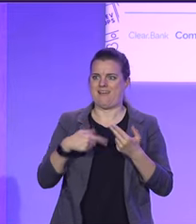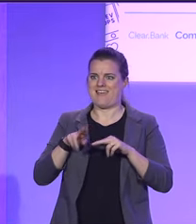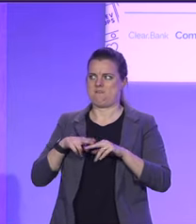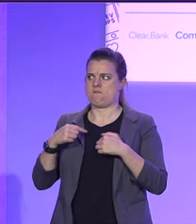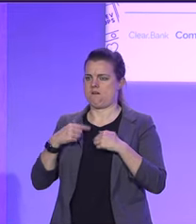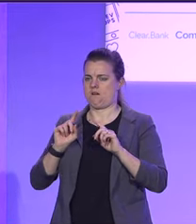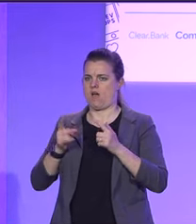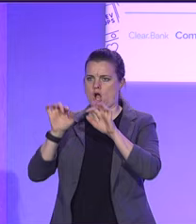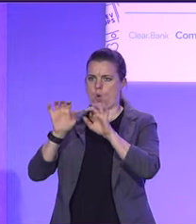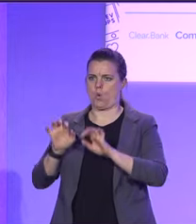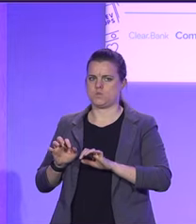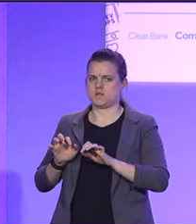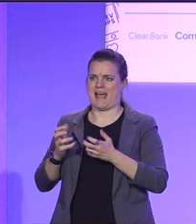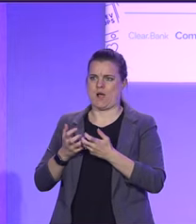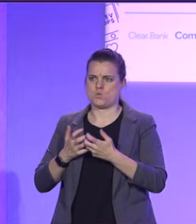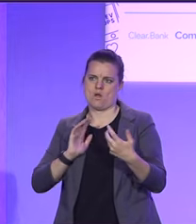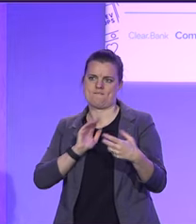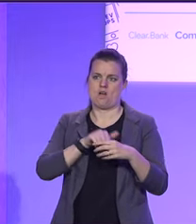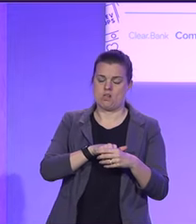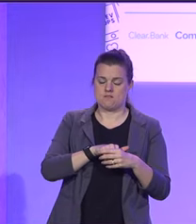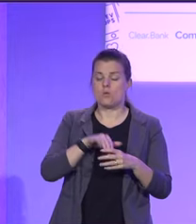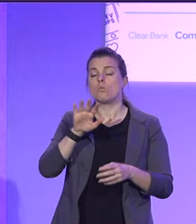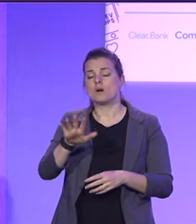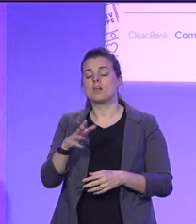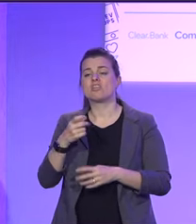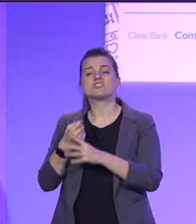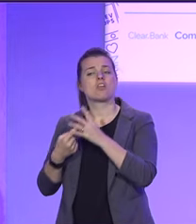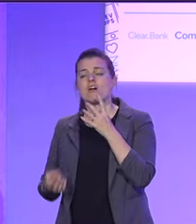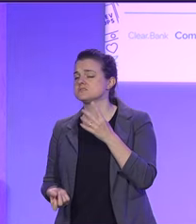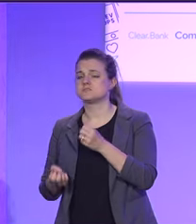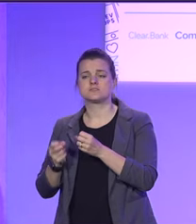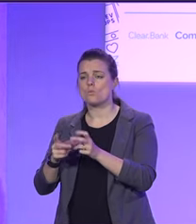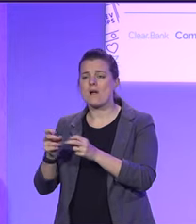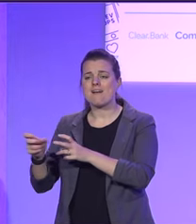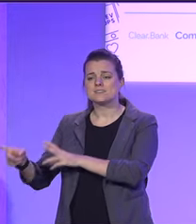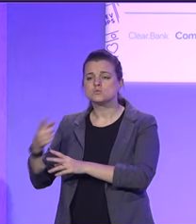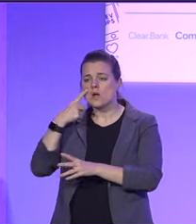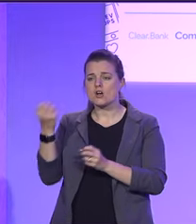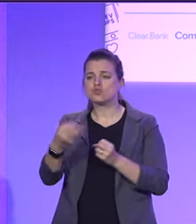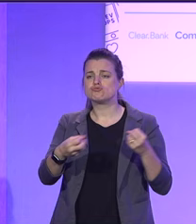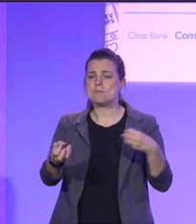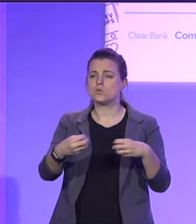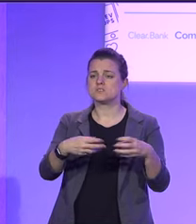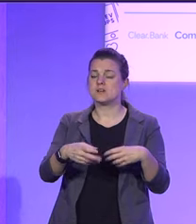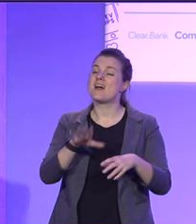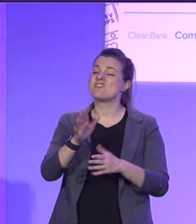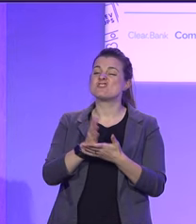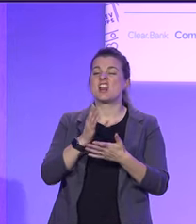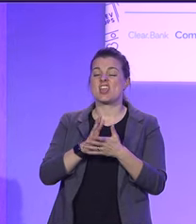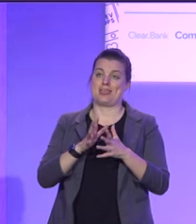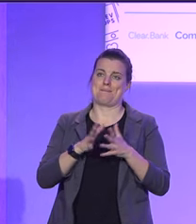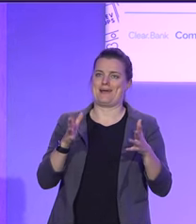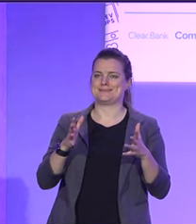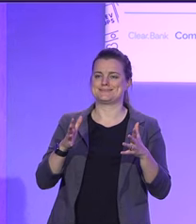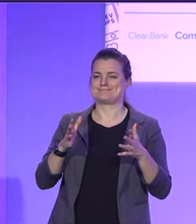how to get involved, but know that there is a number of different ways to contribute to open source, and the biggest misconception is